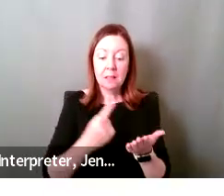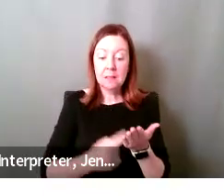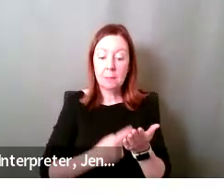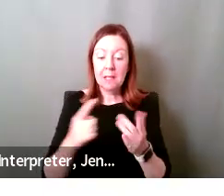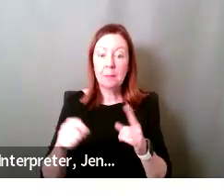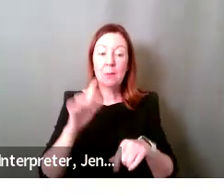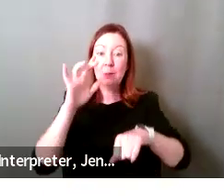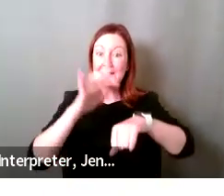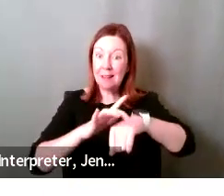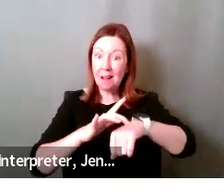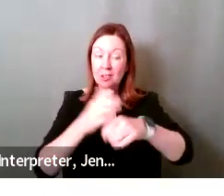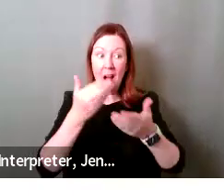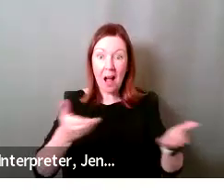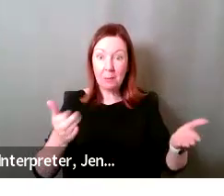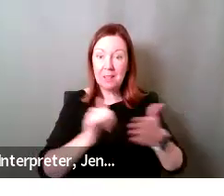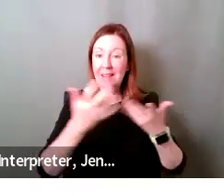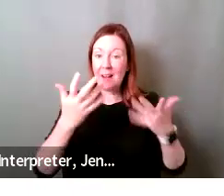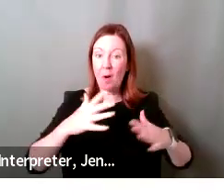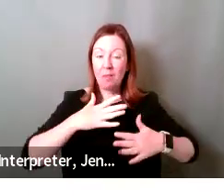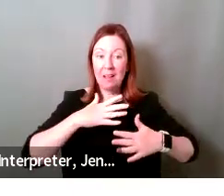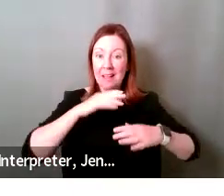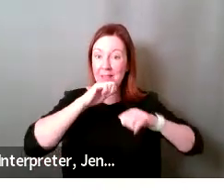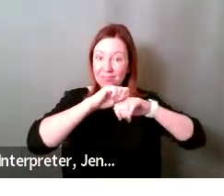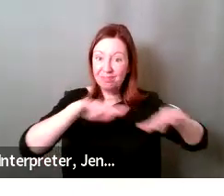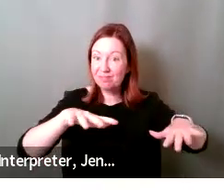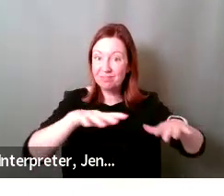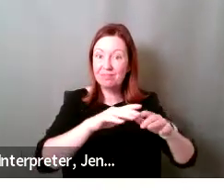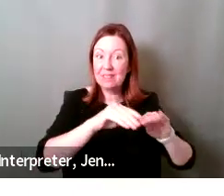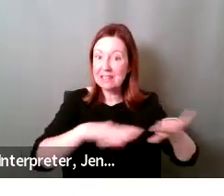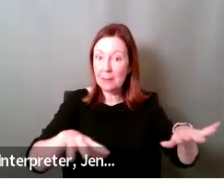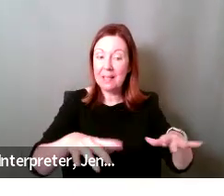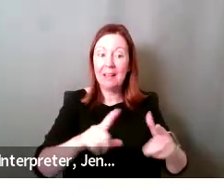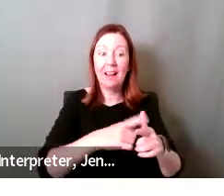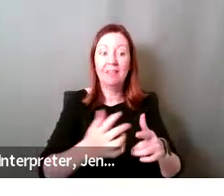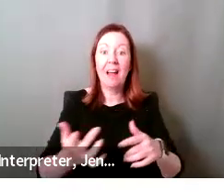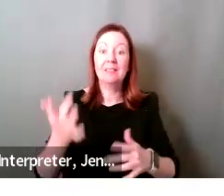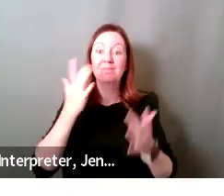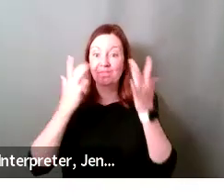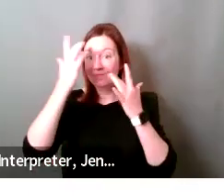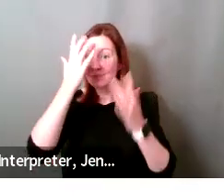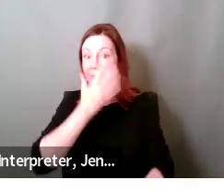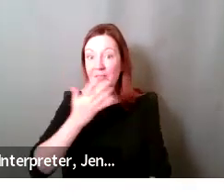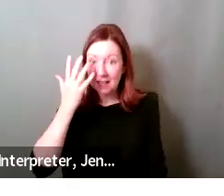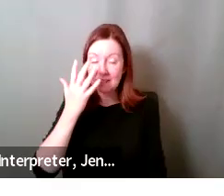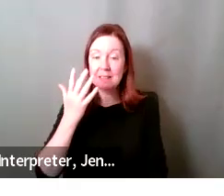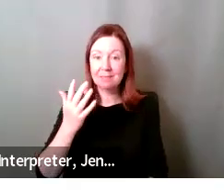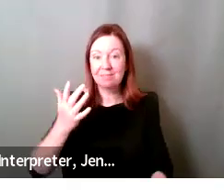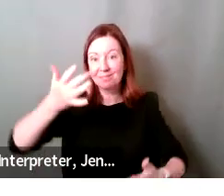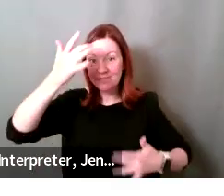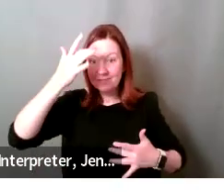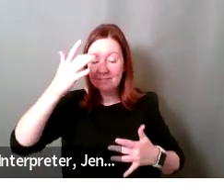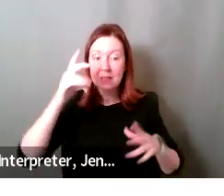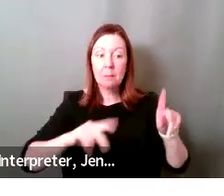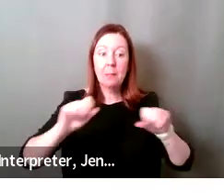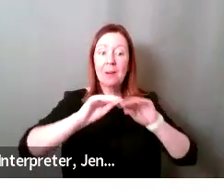touching contaminated objects or surfaces and then touching your face, you can also get it this way. And people can spread